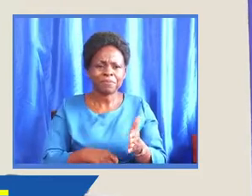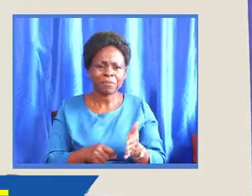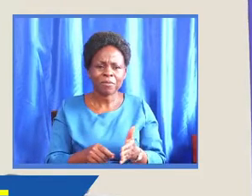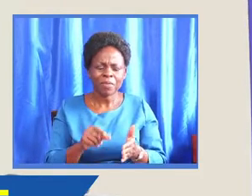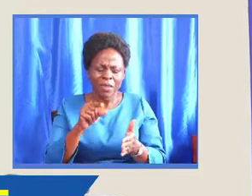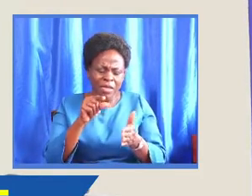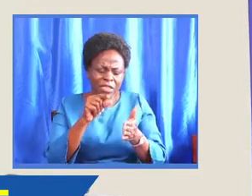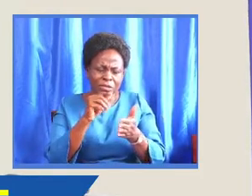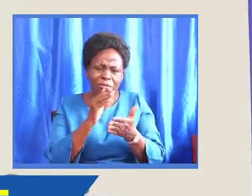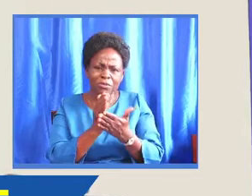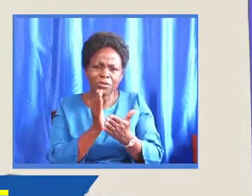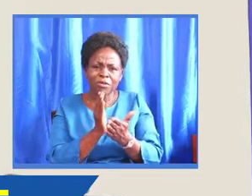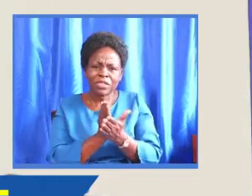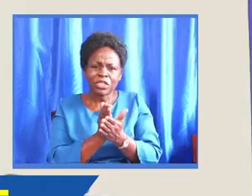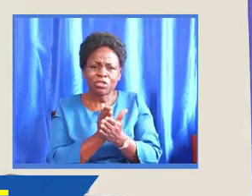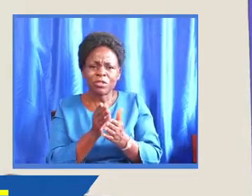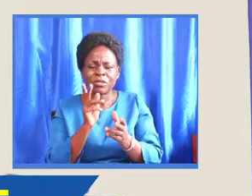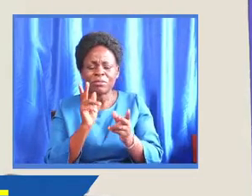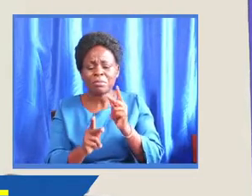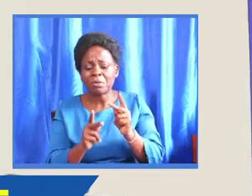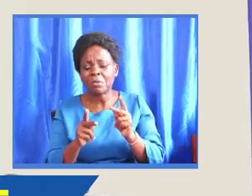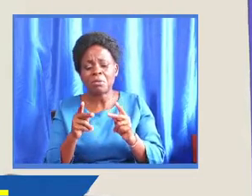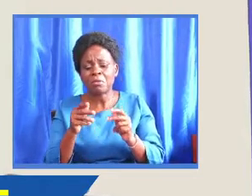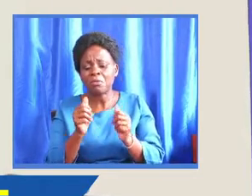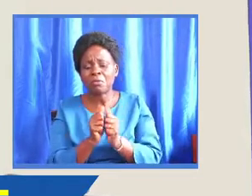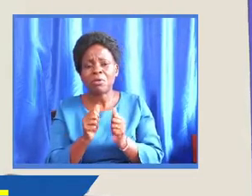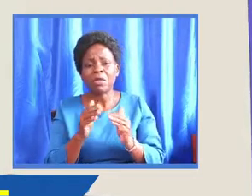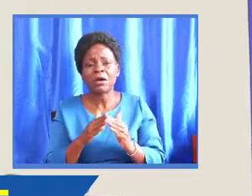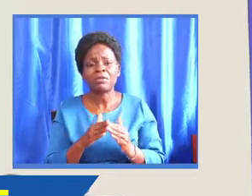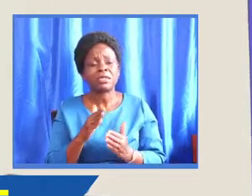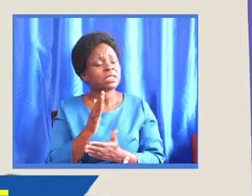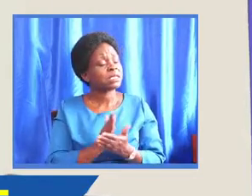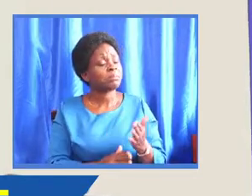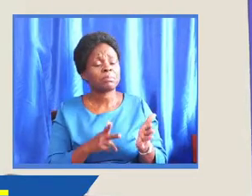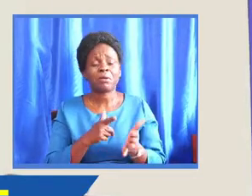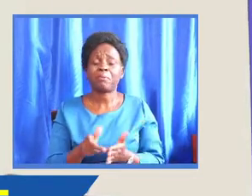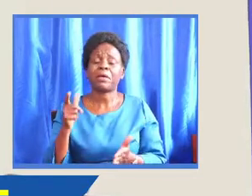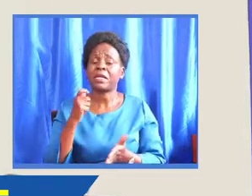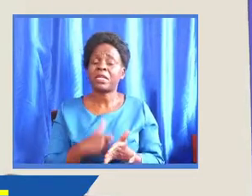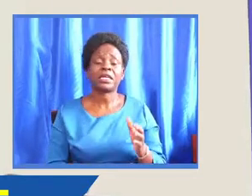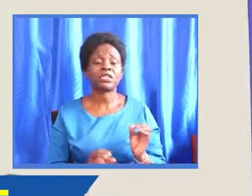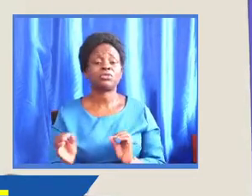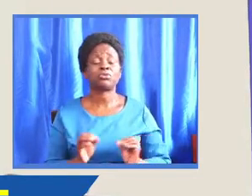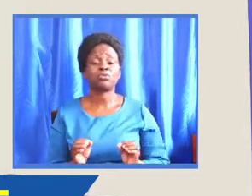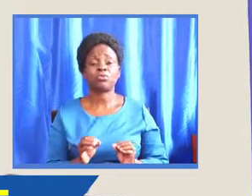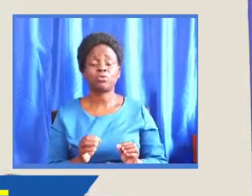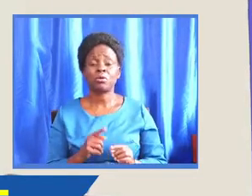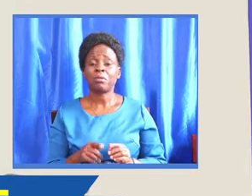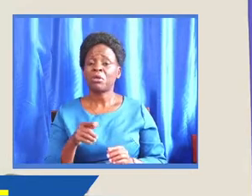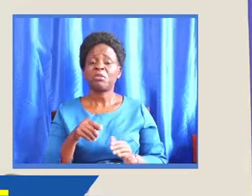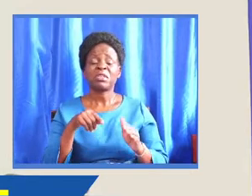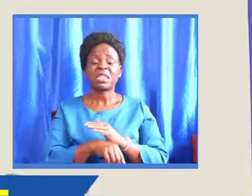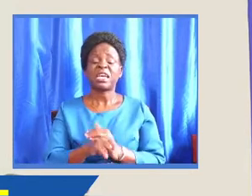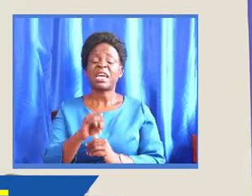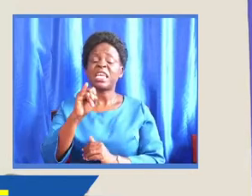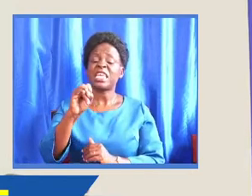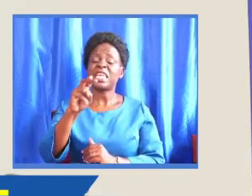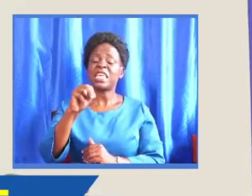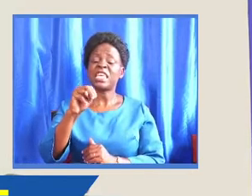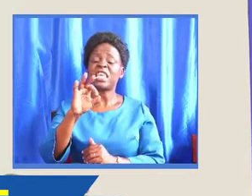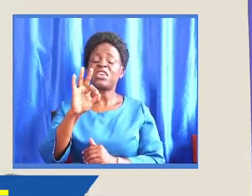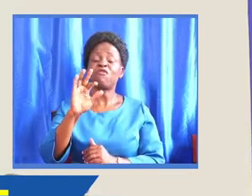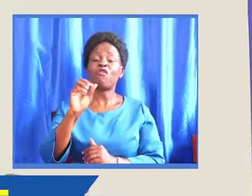a small section of the real estate, and the rest are going untaxed. Yeah, because they are informal. So if